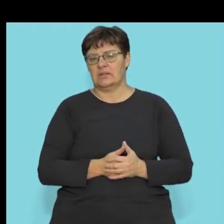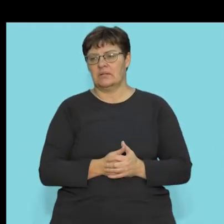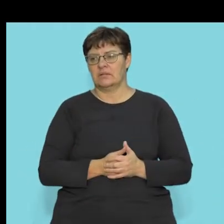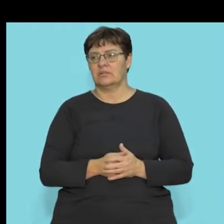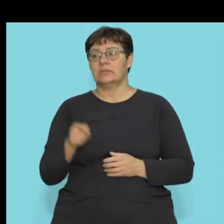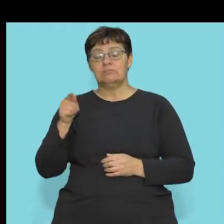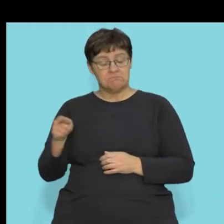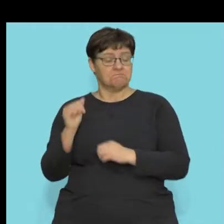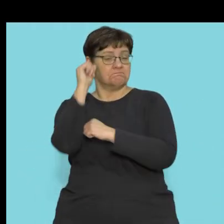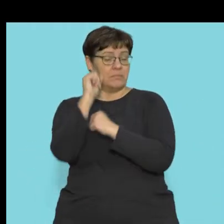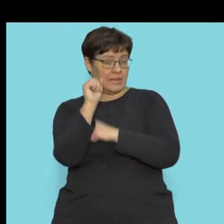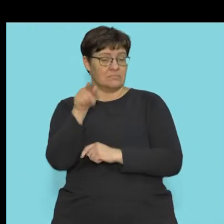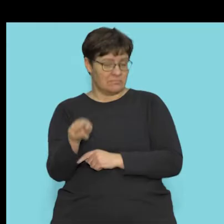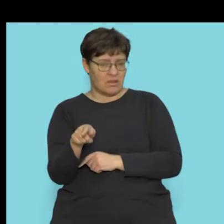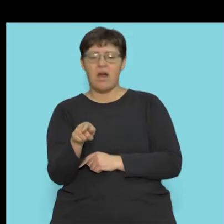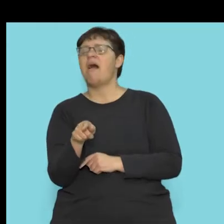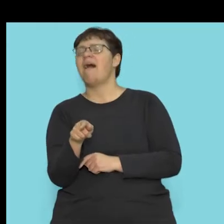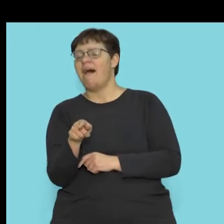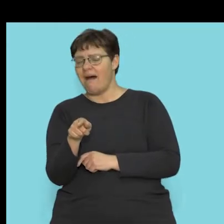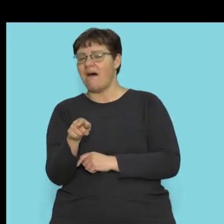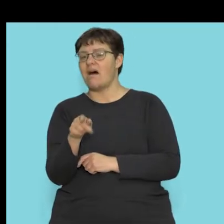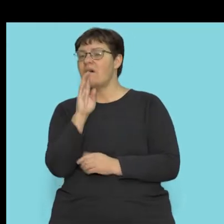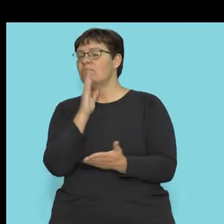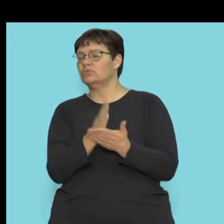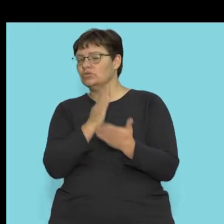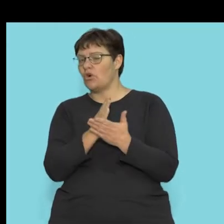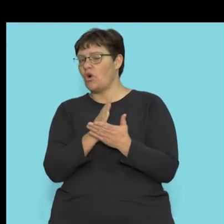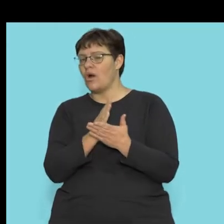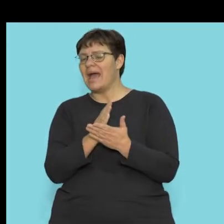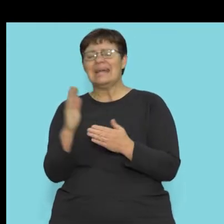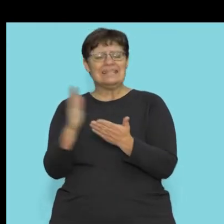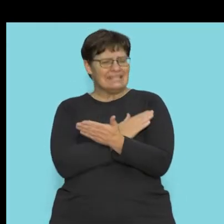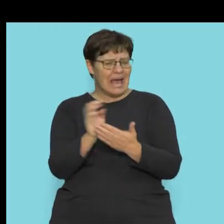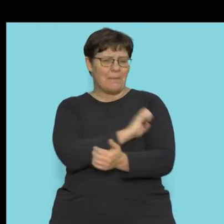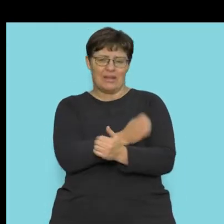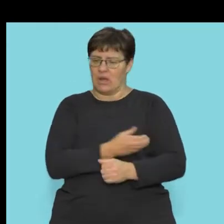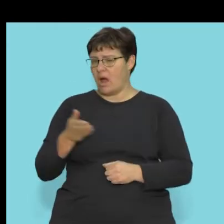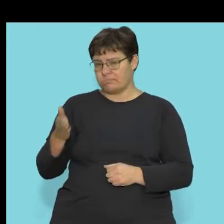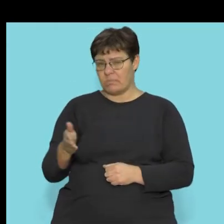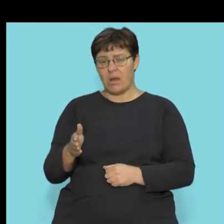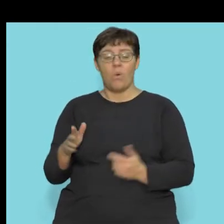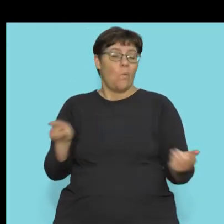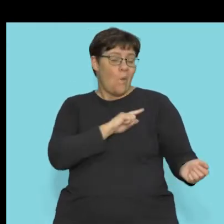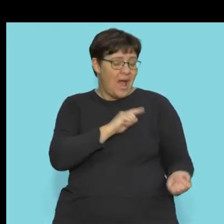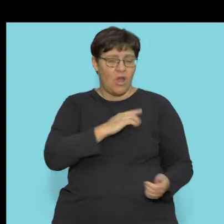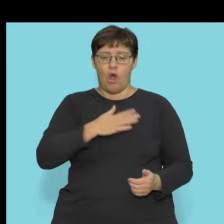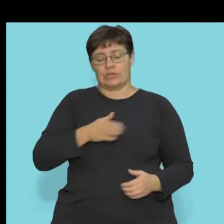again, this is a mechanism that ensures that there is some energy produced in the absence of